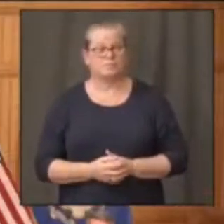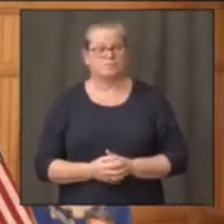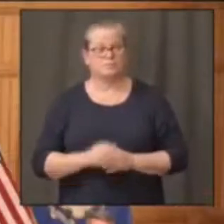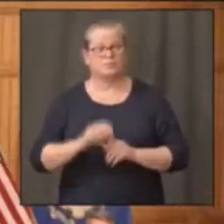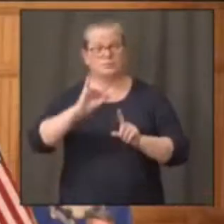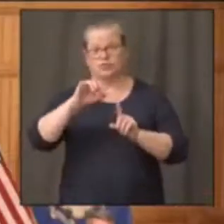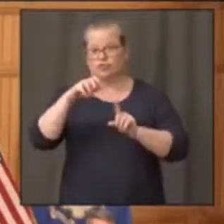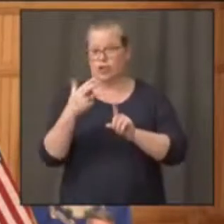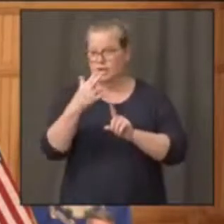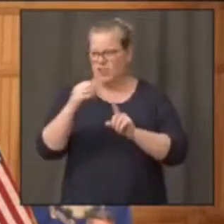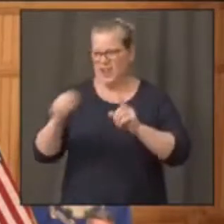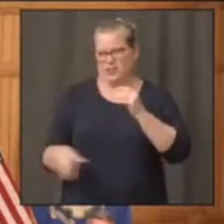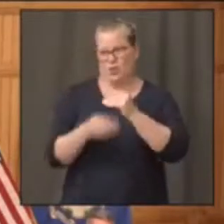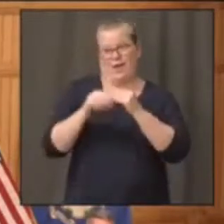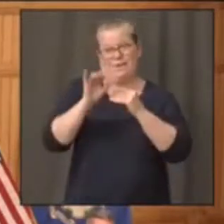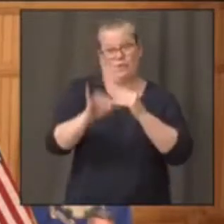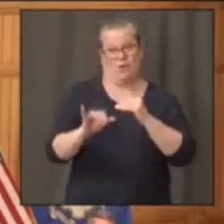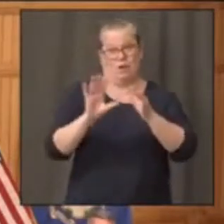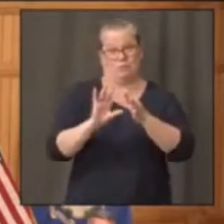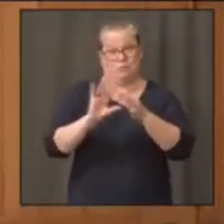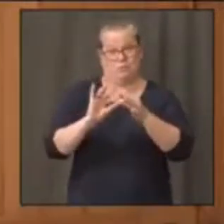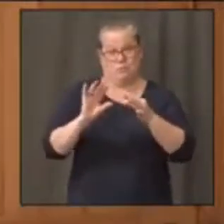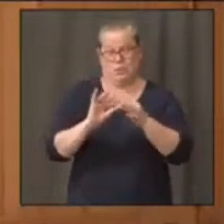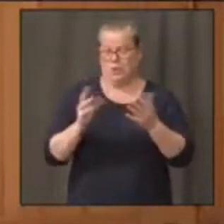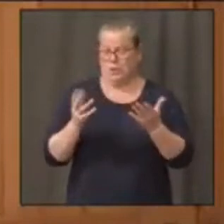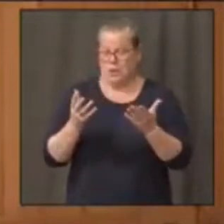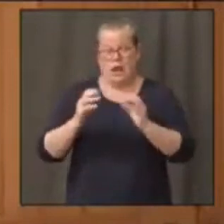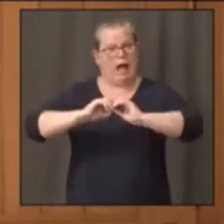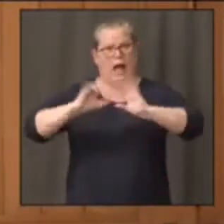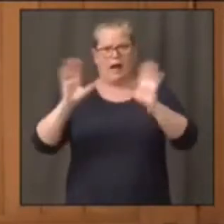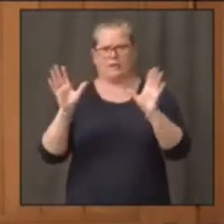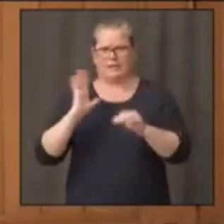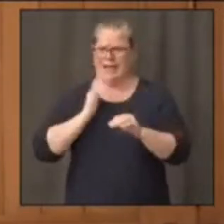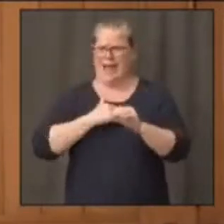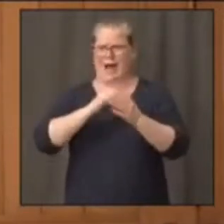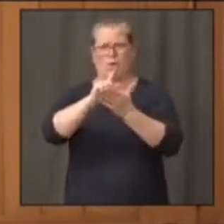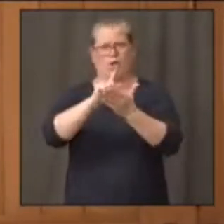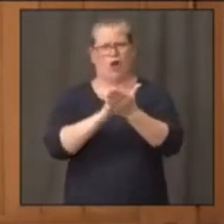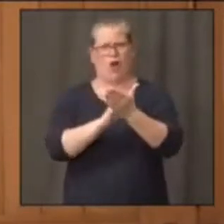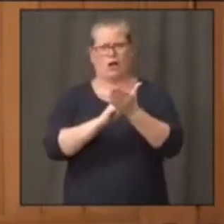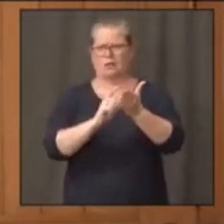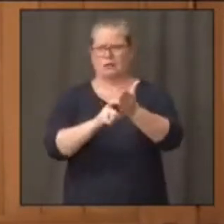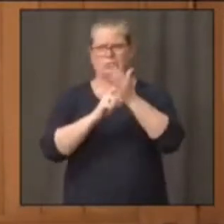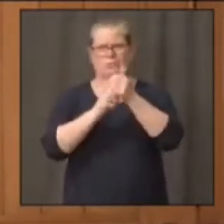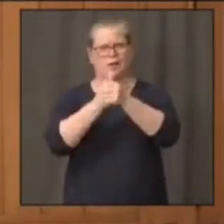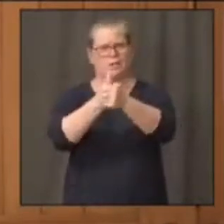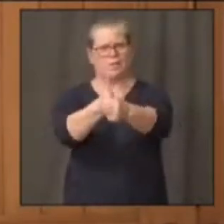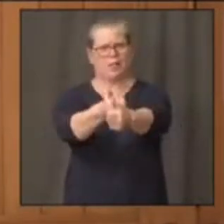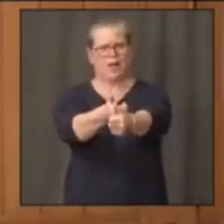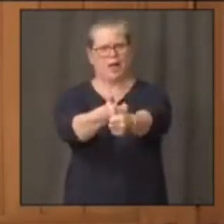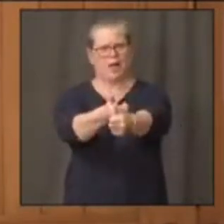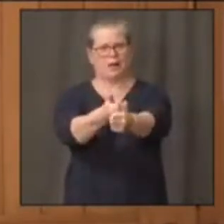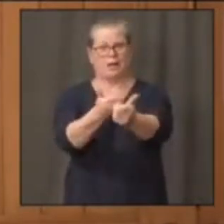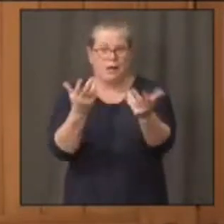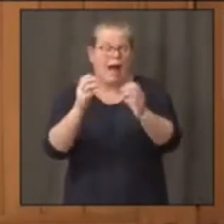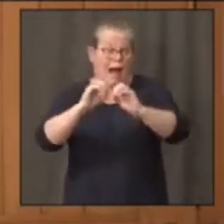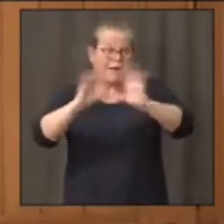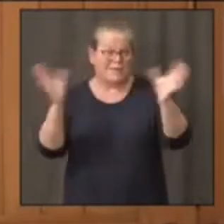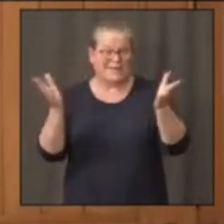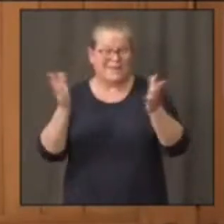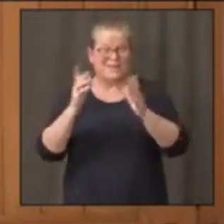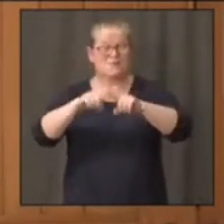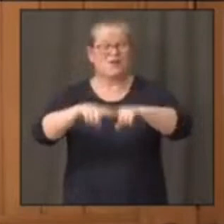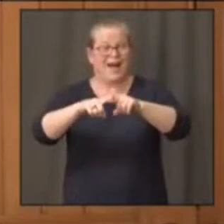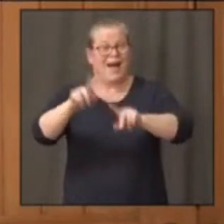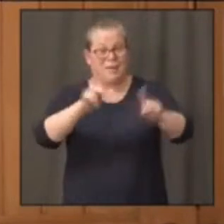continue to add to that, I mean, obviously, compliance with all of our laws, we rely heavily on people to obey those on